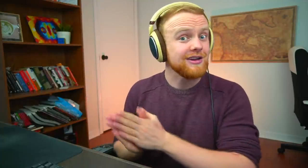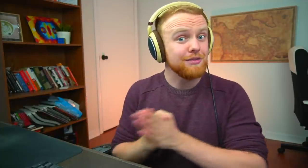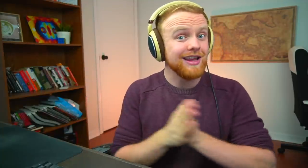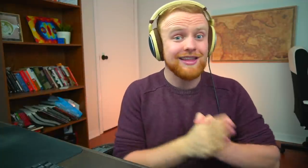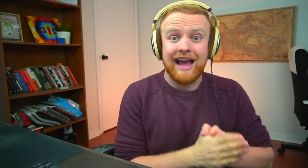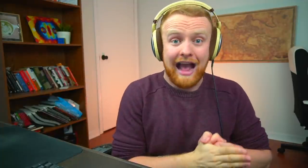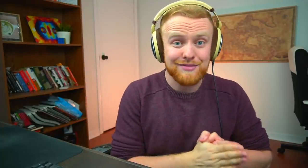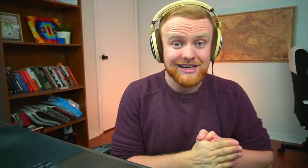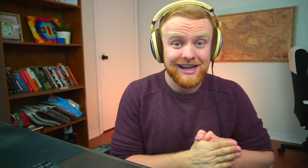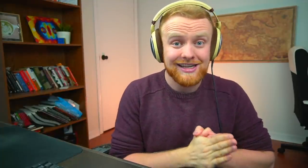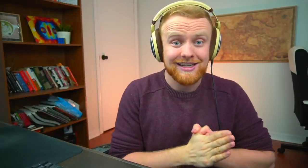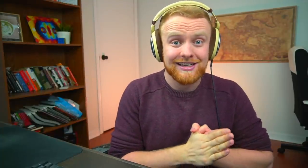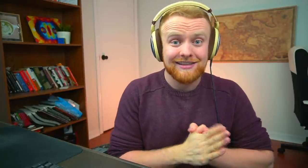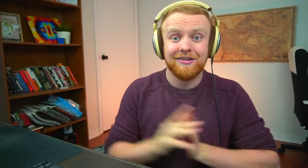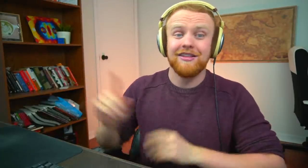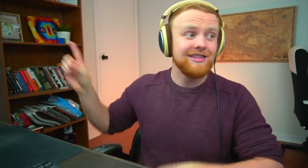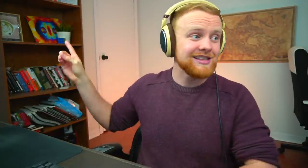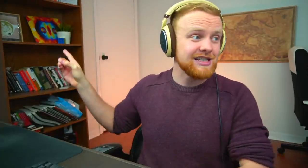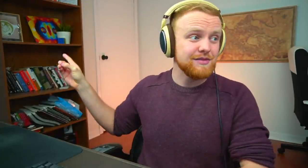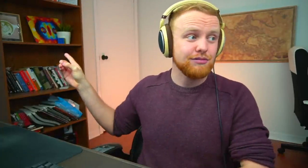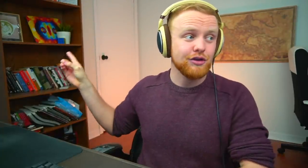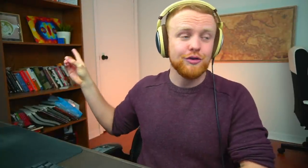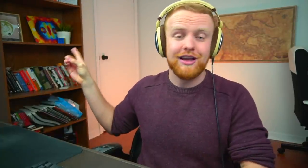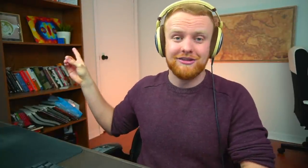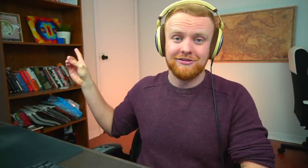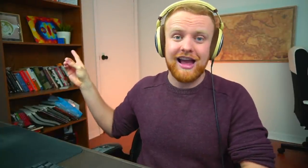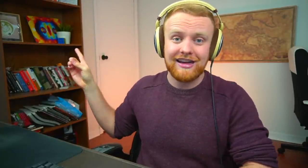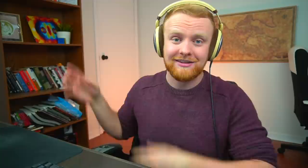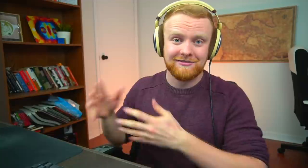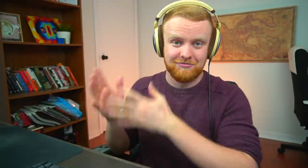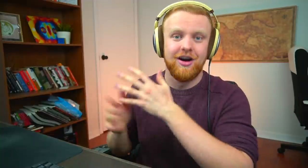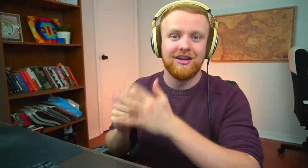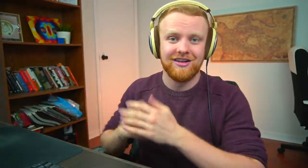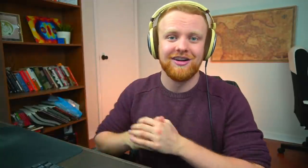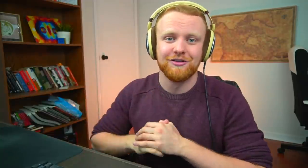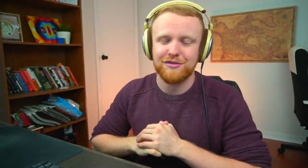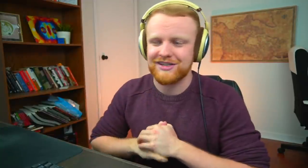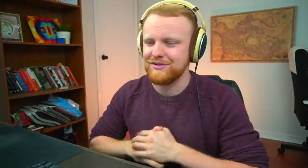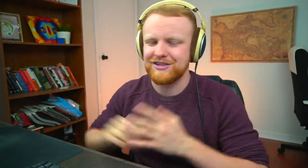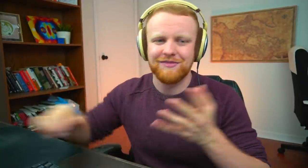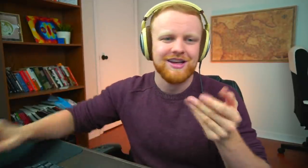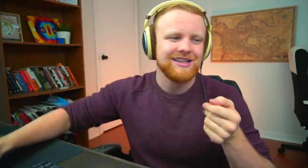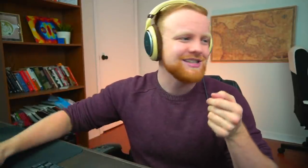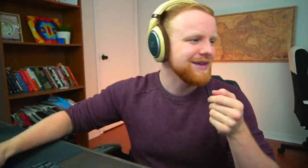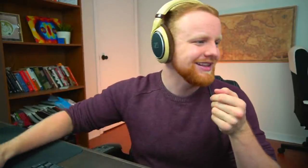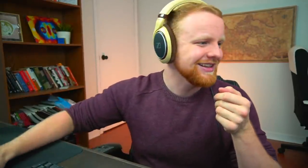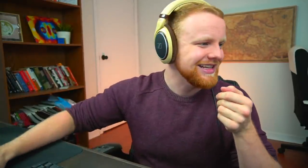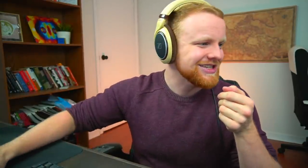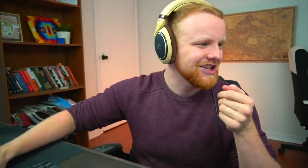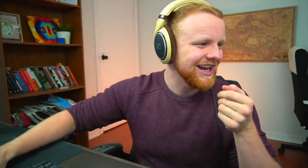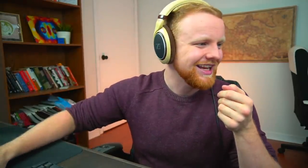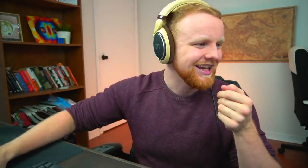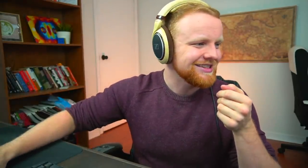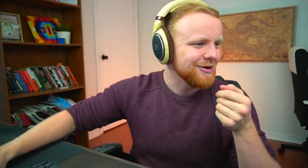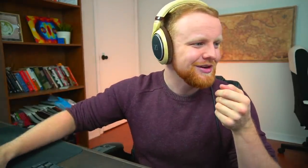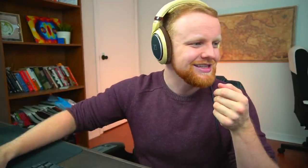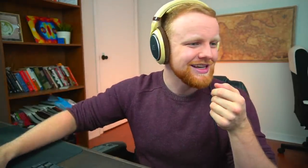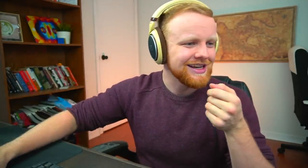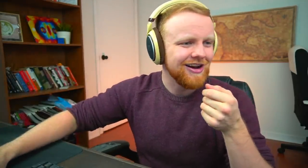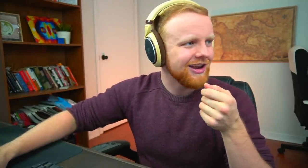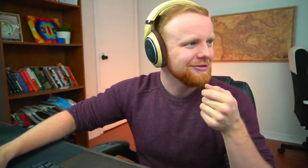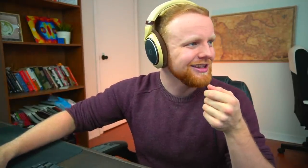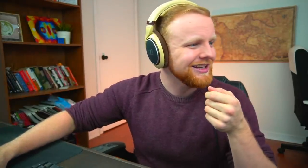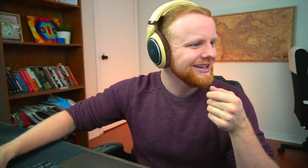If they're going to play the Habs tonight, well, then it's going to be blue and red on the Rubik's Cube. So this is my little Easter egg. It's